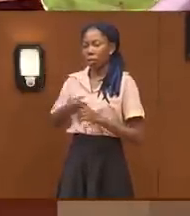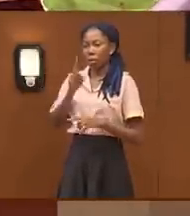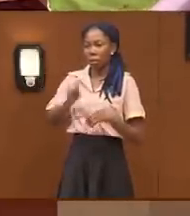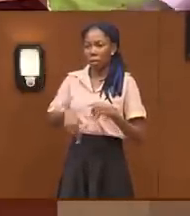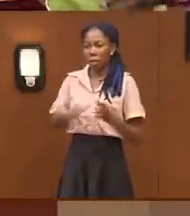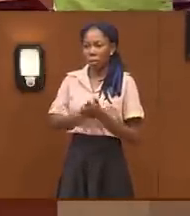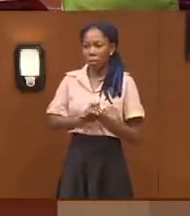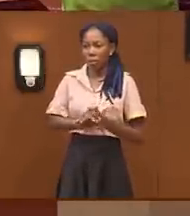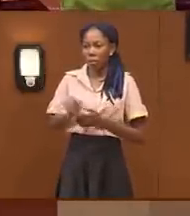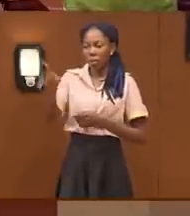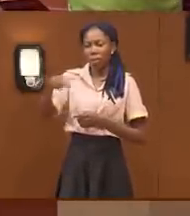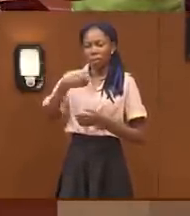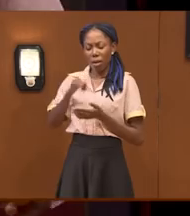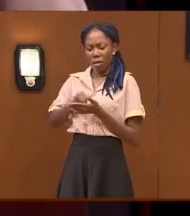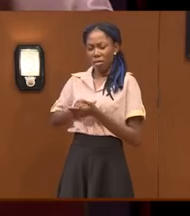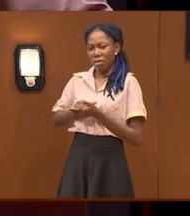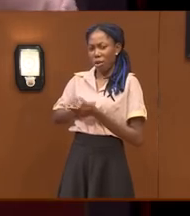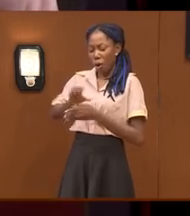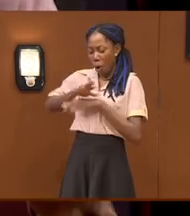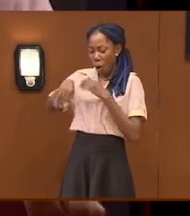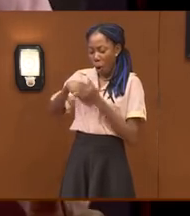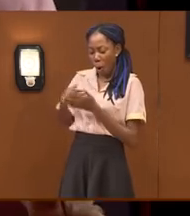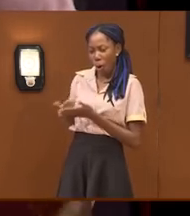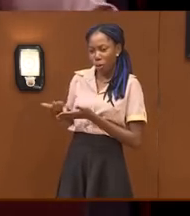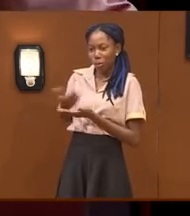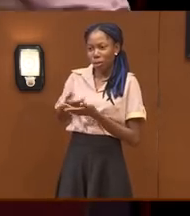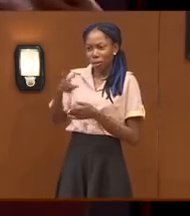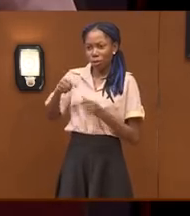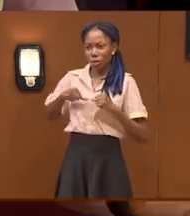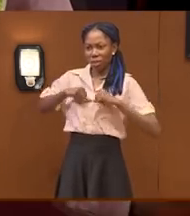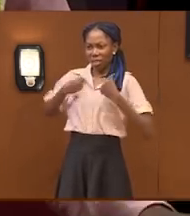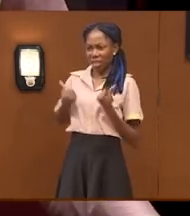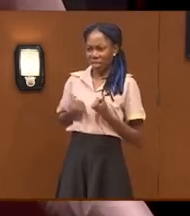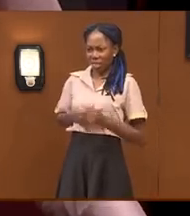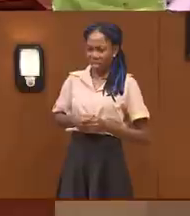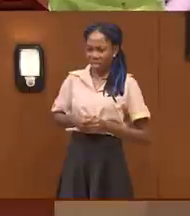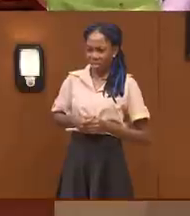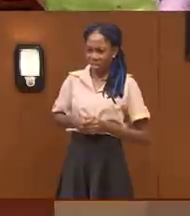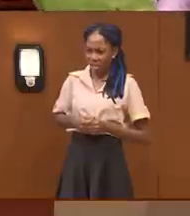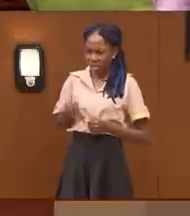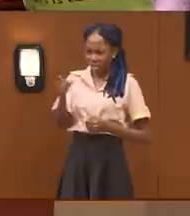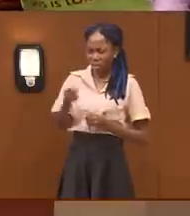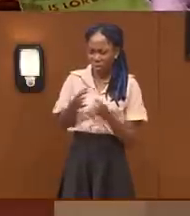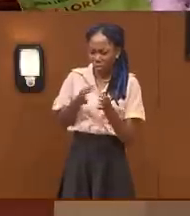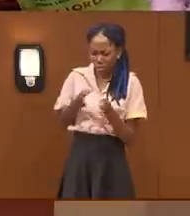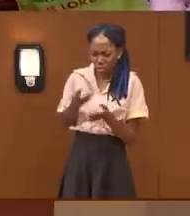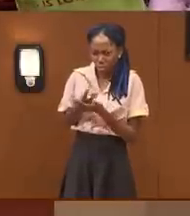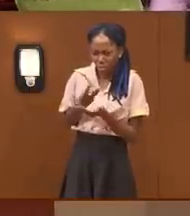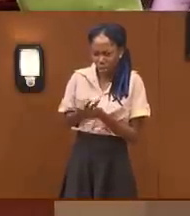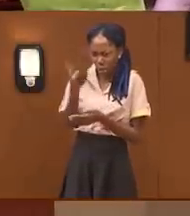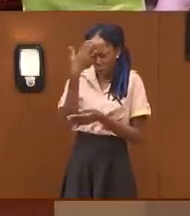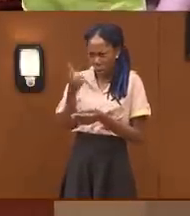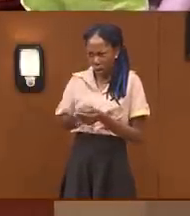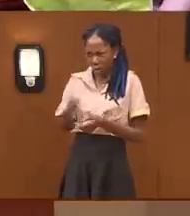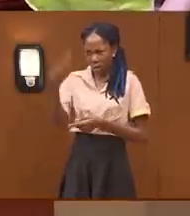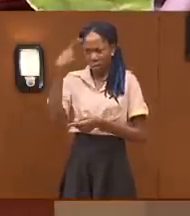Please. All the money you collected from me, you denied all of them because I didn't write them down. Now I'm not. You are begging somebody to extend your time to you. You are still saying all this. Sorry. You really